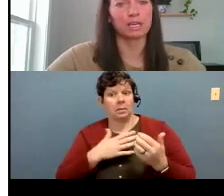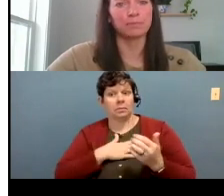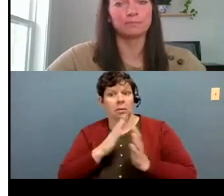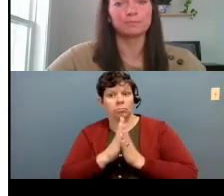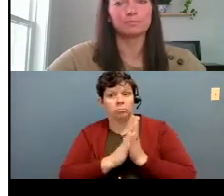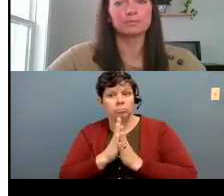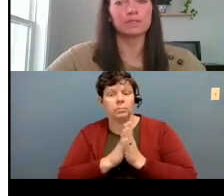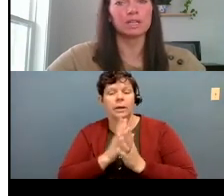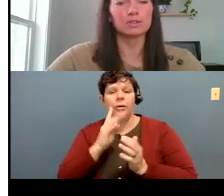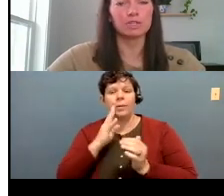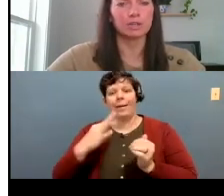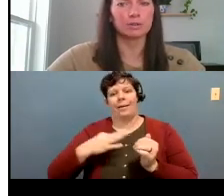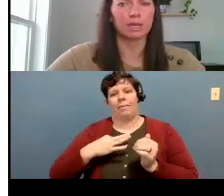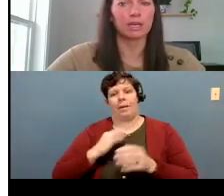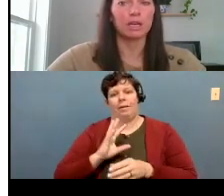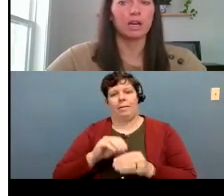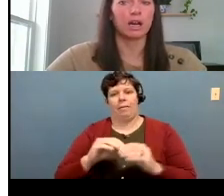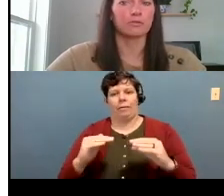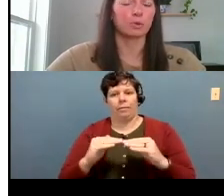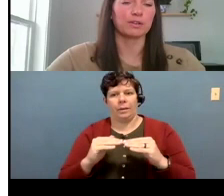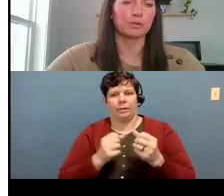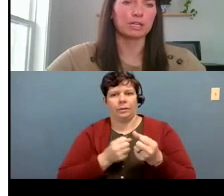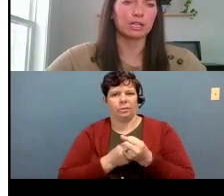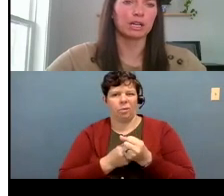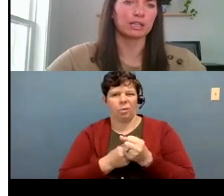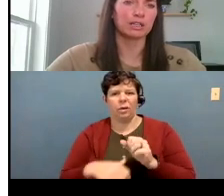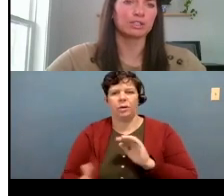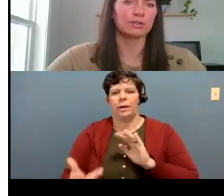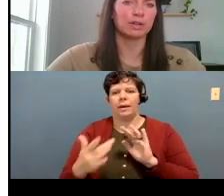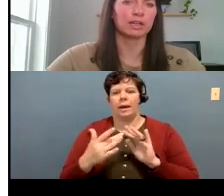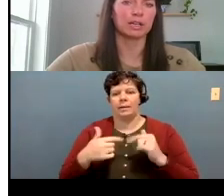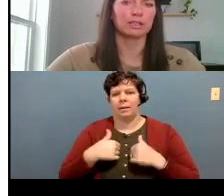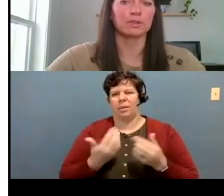this team. And you can reach out to me for more information, and I can get